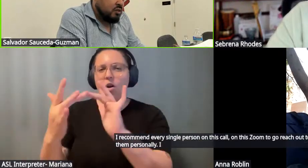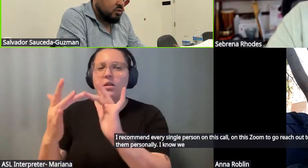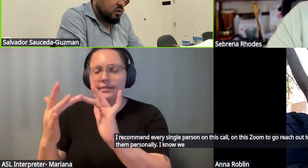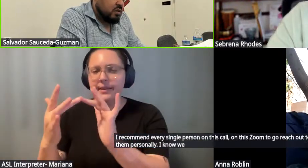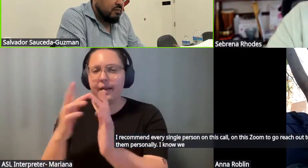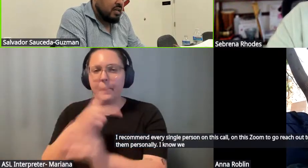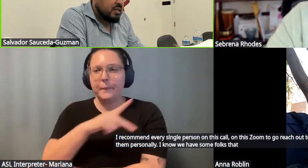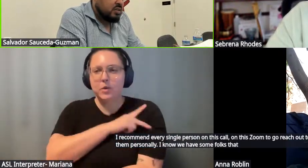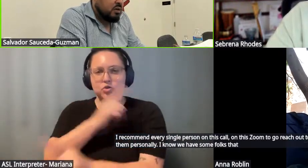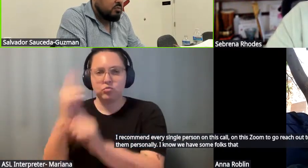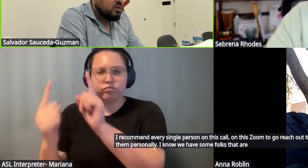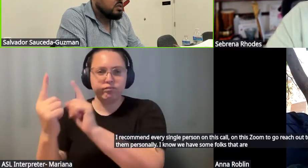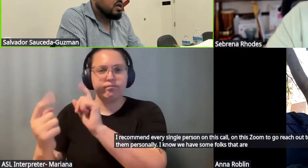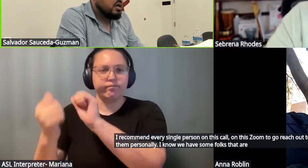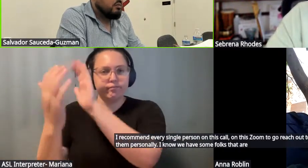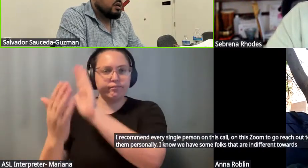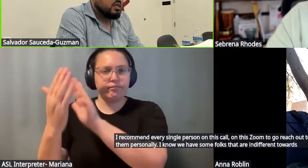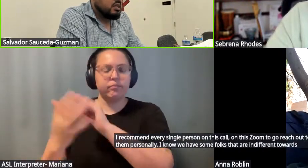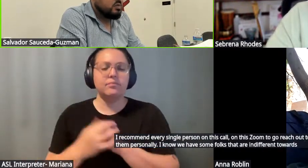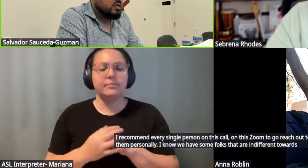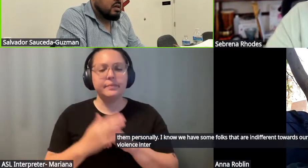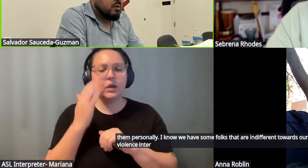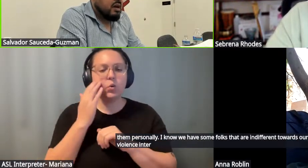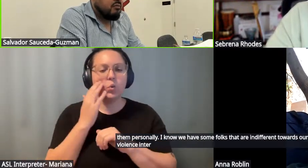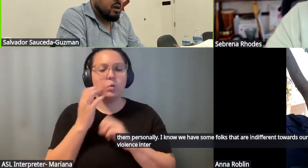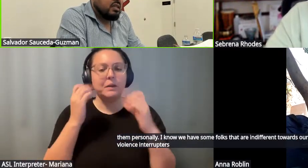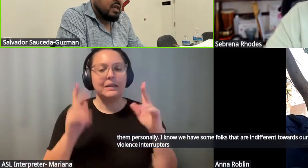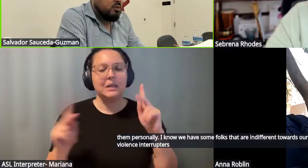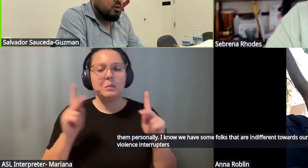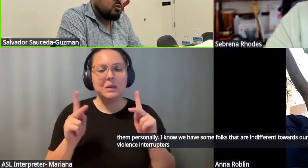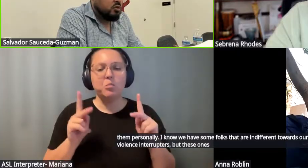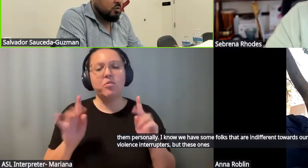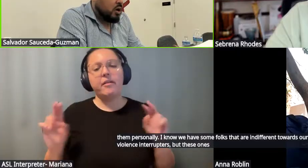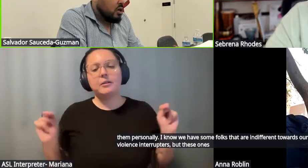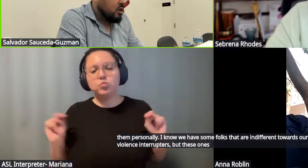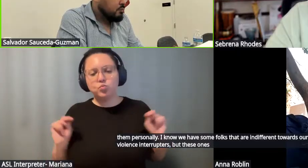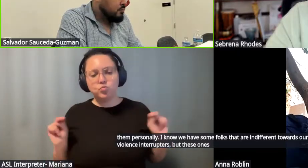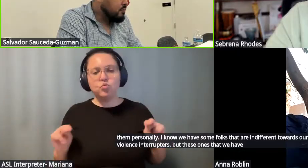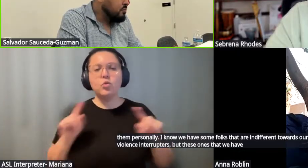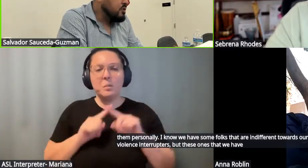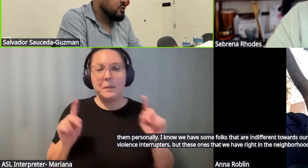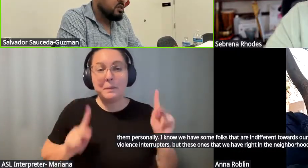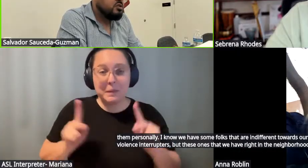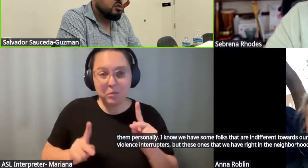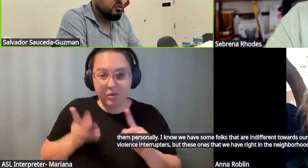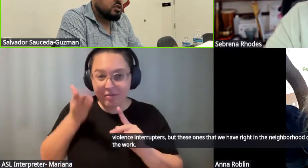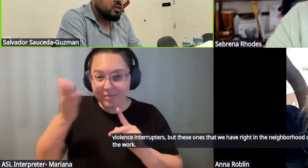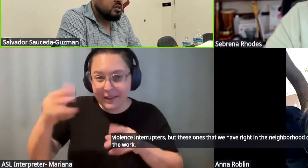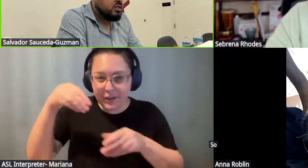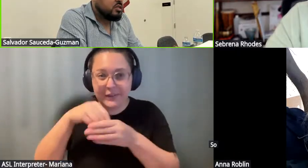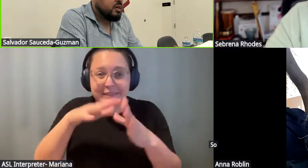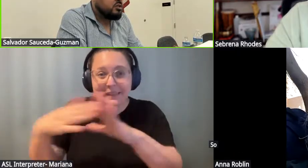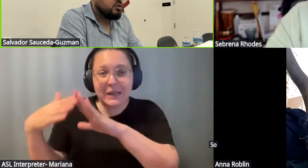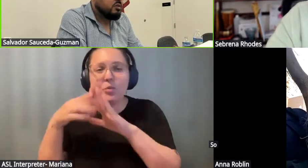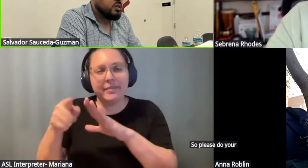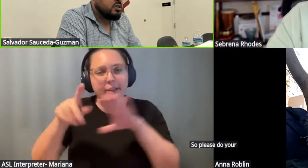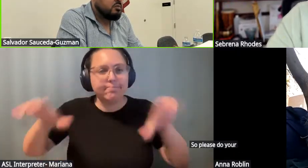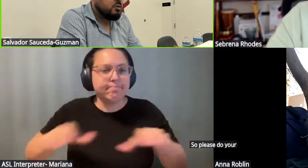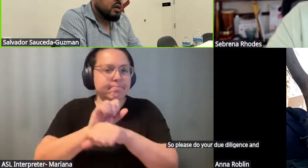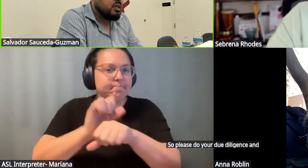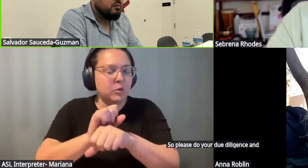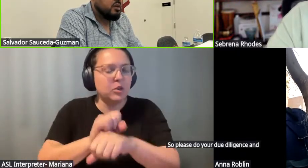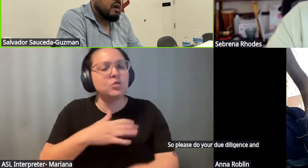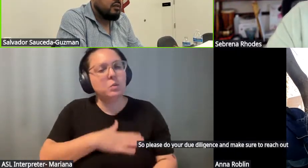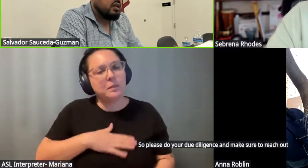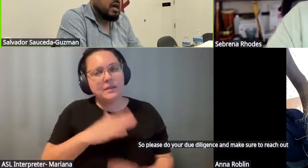that are indifferent towards our violence interrupters, but these ones that we have right in the neighborhood do the work. So please do your due diligence and make sure to reach out